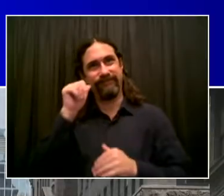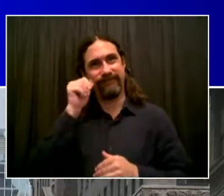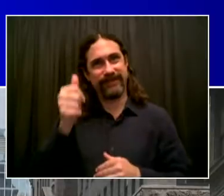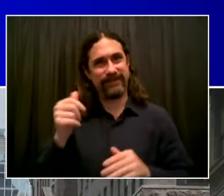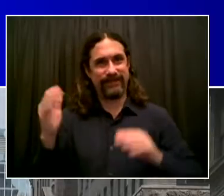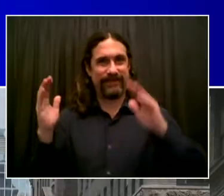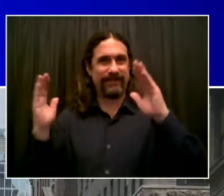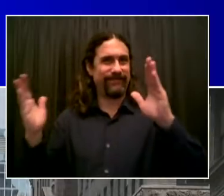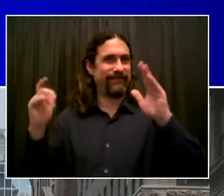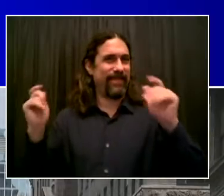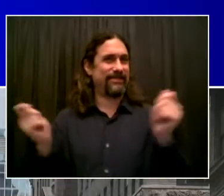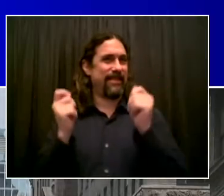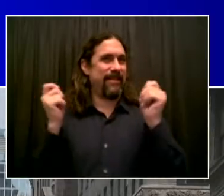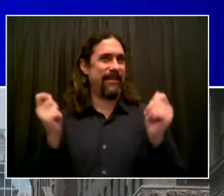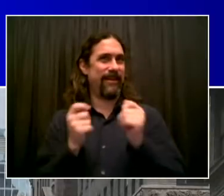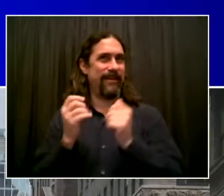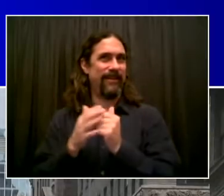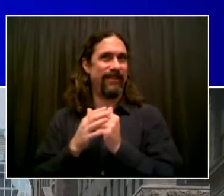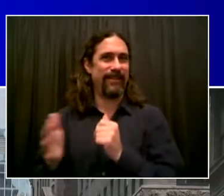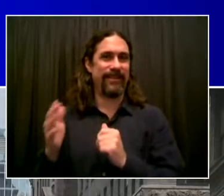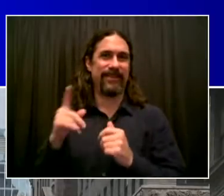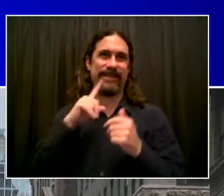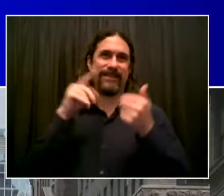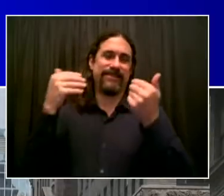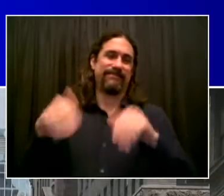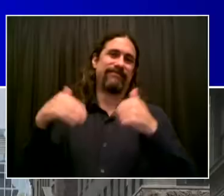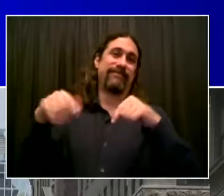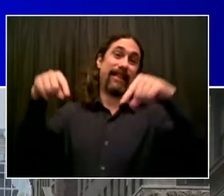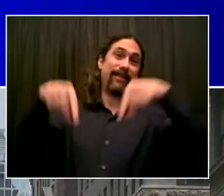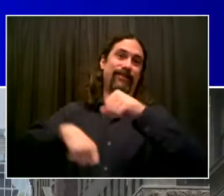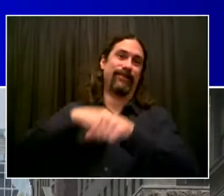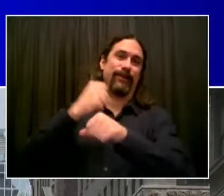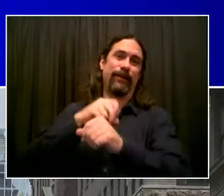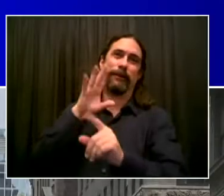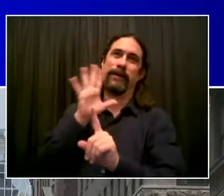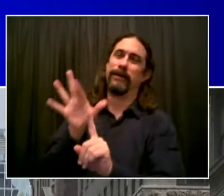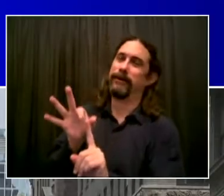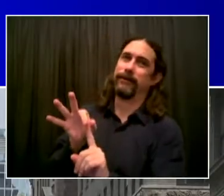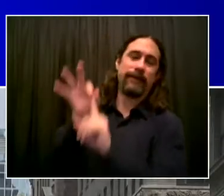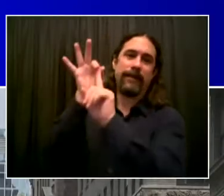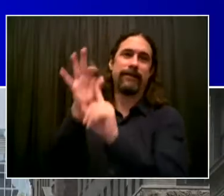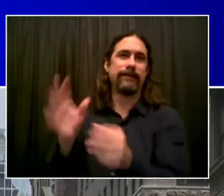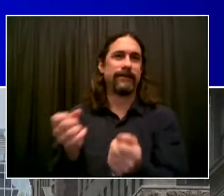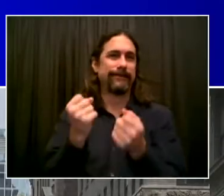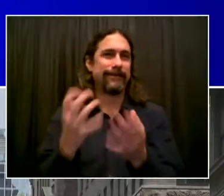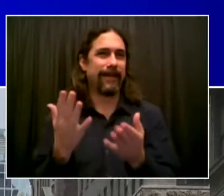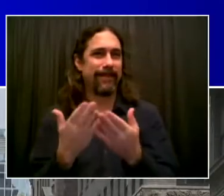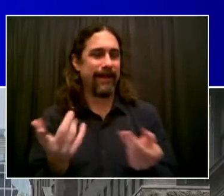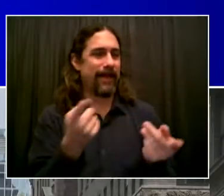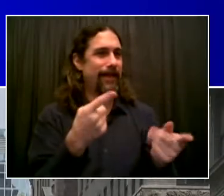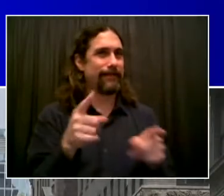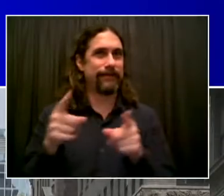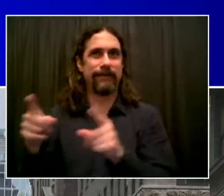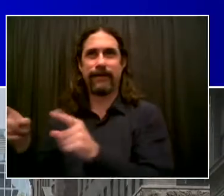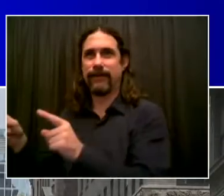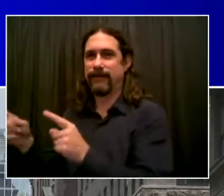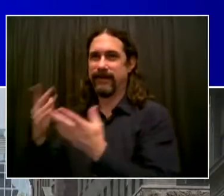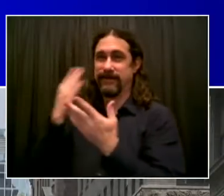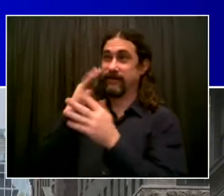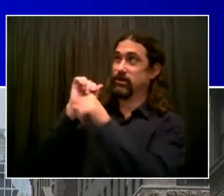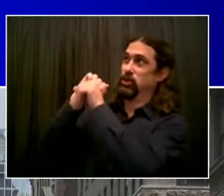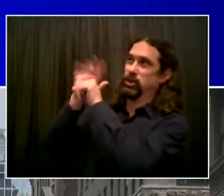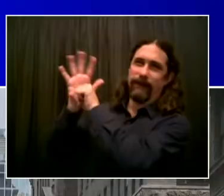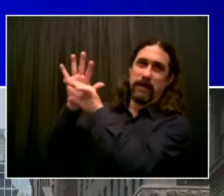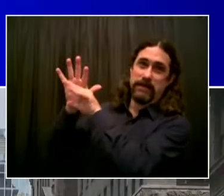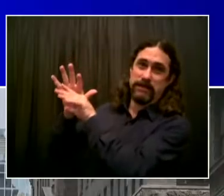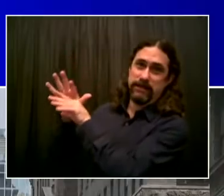through. So this is a time of year, again, we're thankful. We should be reflecting on all our blessings, even after all the